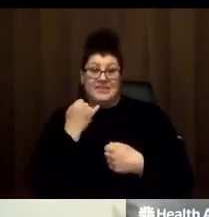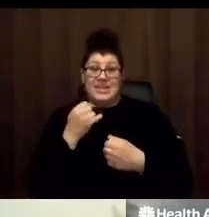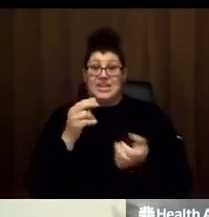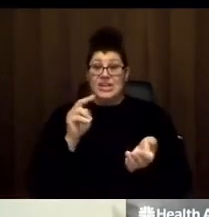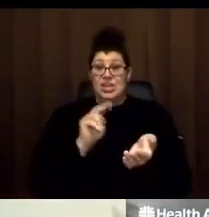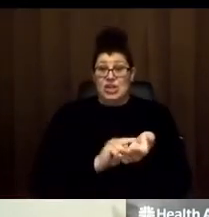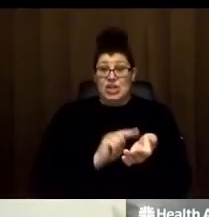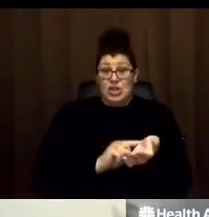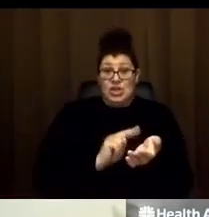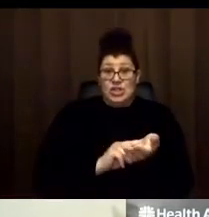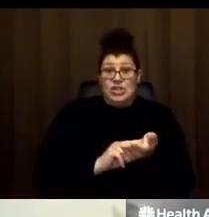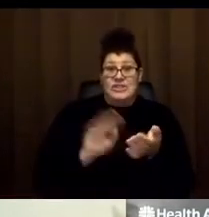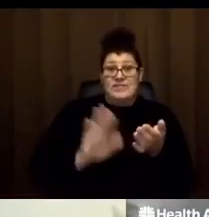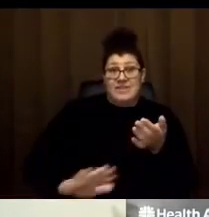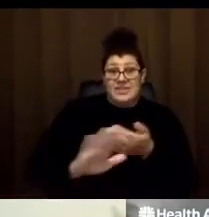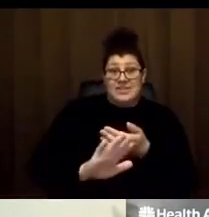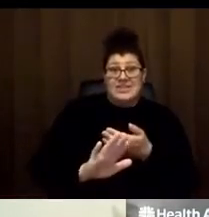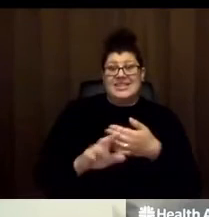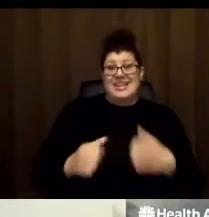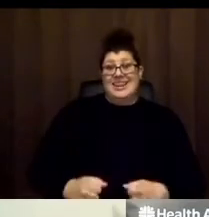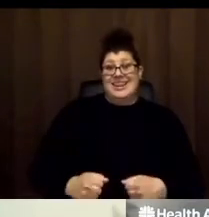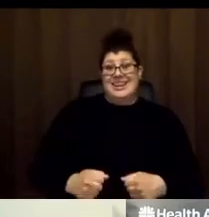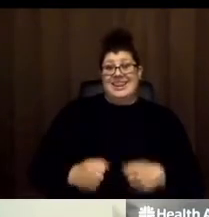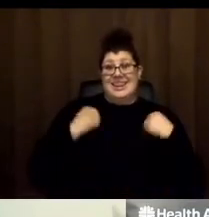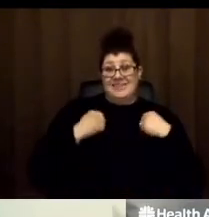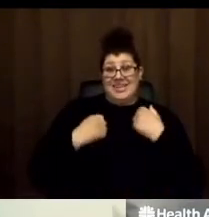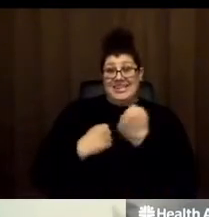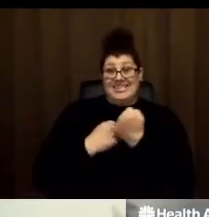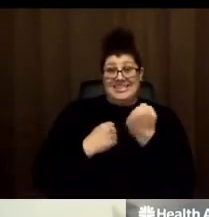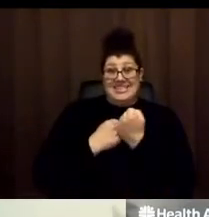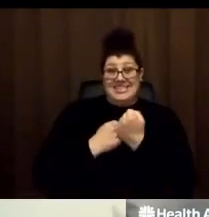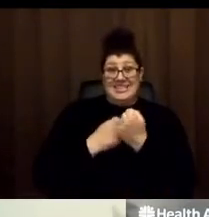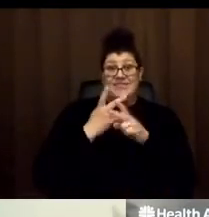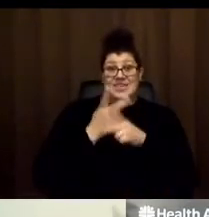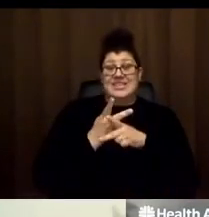home, and hospice care? Well, let's look at them one at a time.